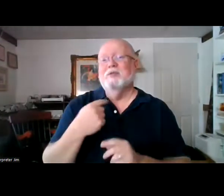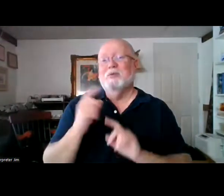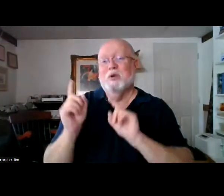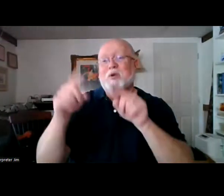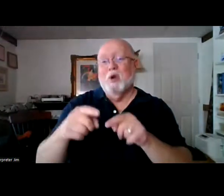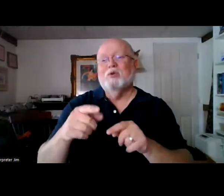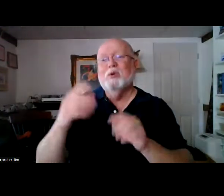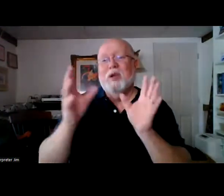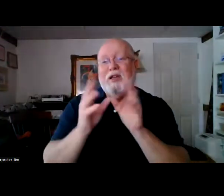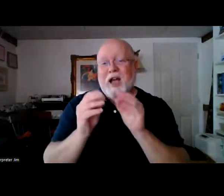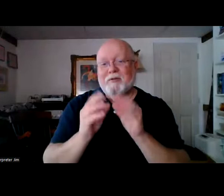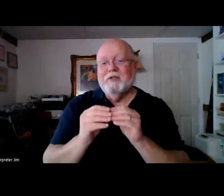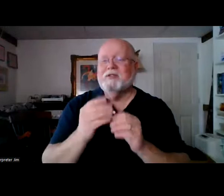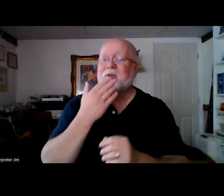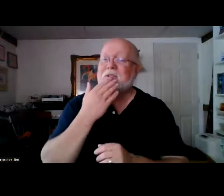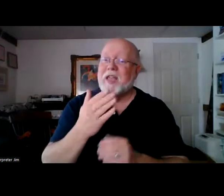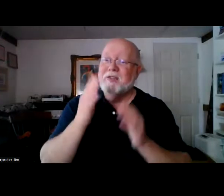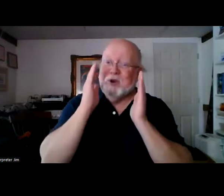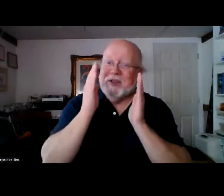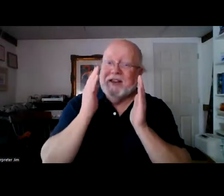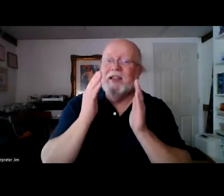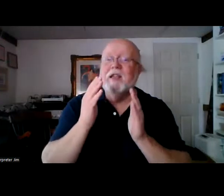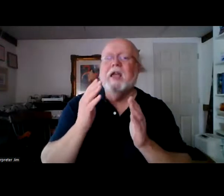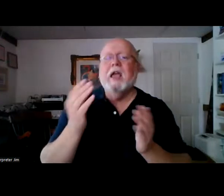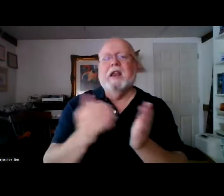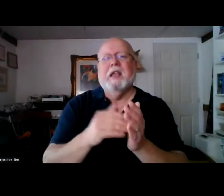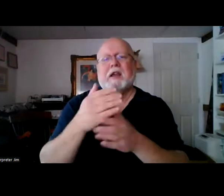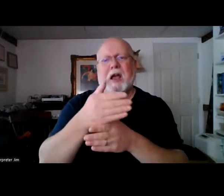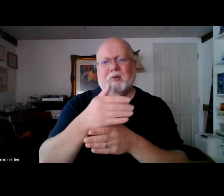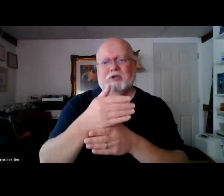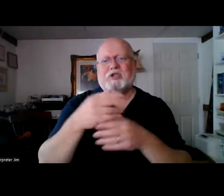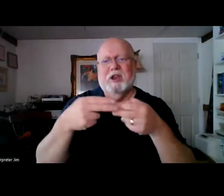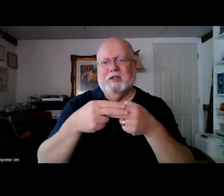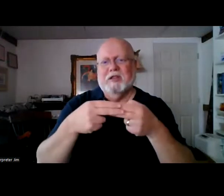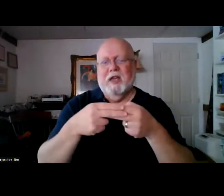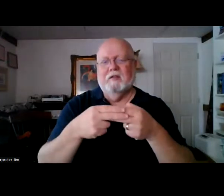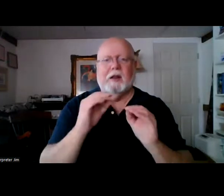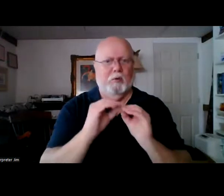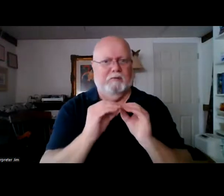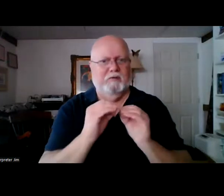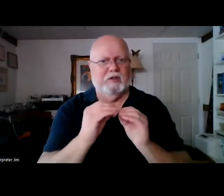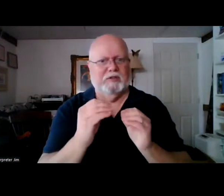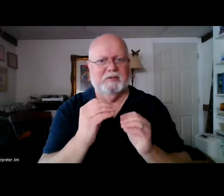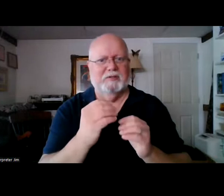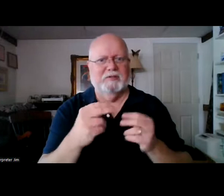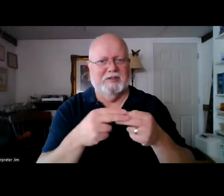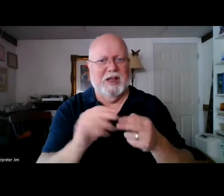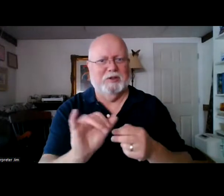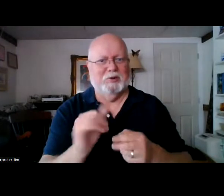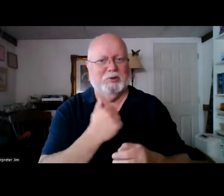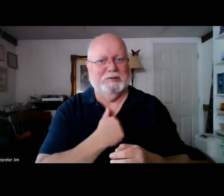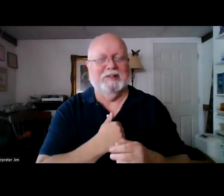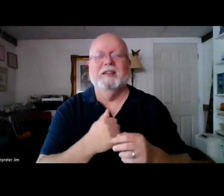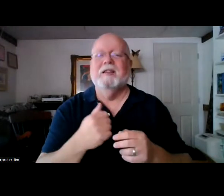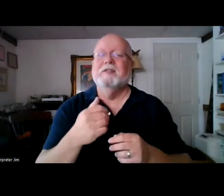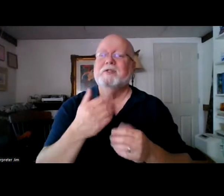thank you for attending. Thank you for listening. And again, I will make my slides available. I will correct those slides. I'm very sorry about that. And again, thanks, and enjoy the rest of